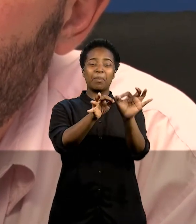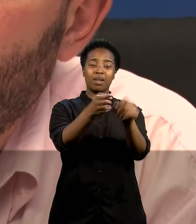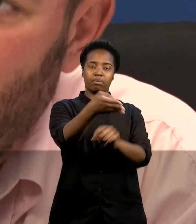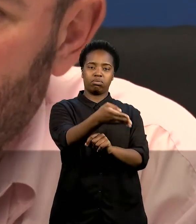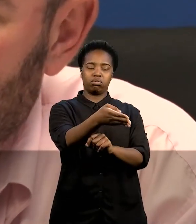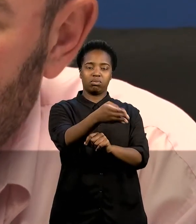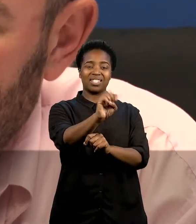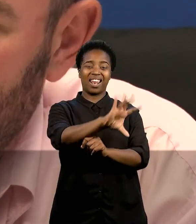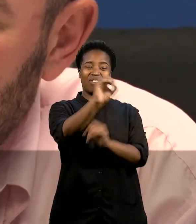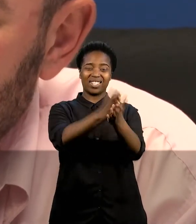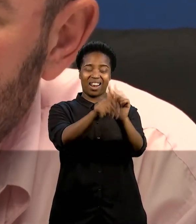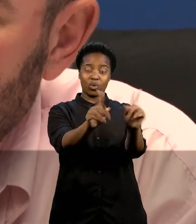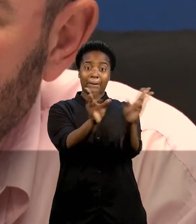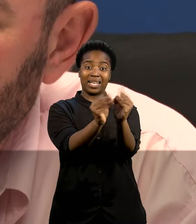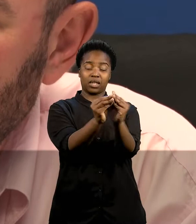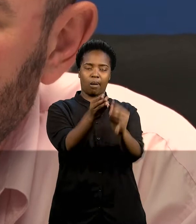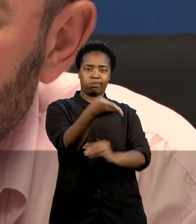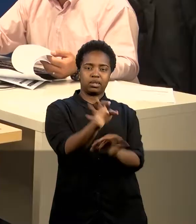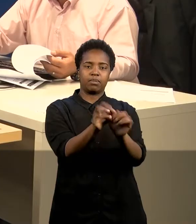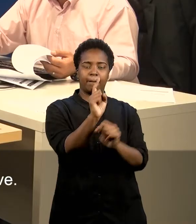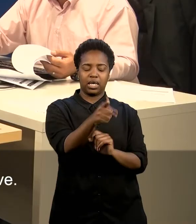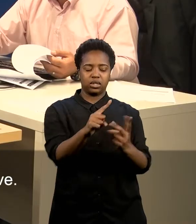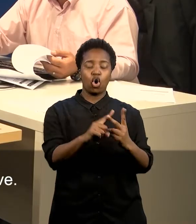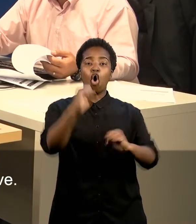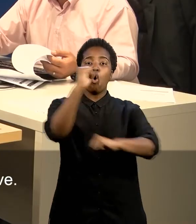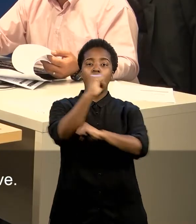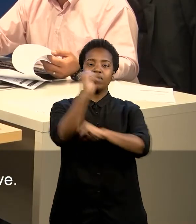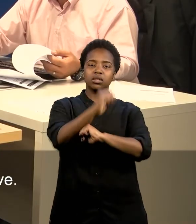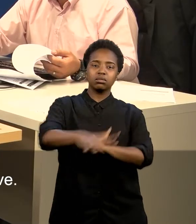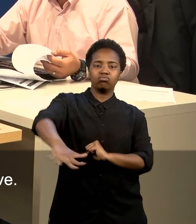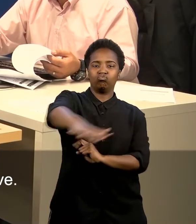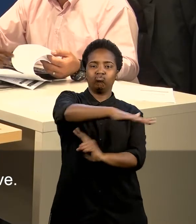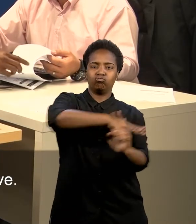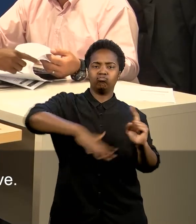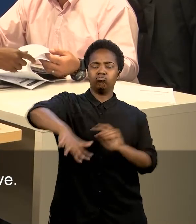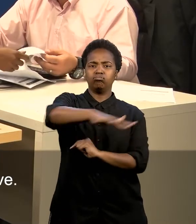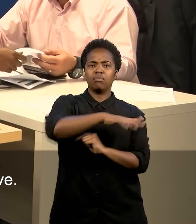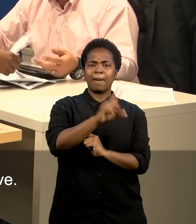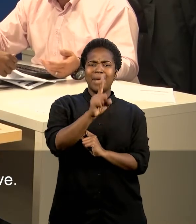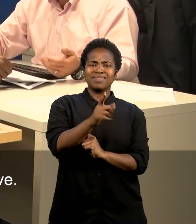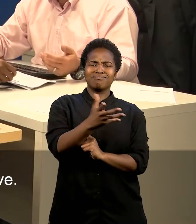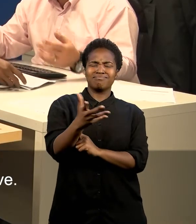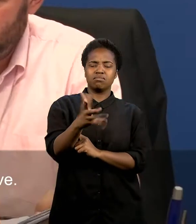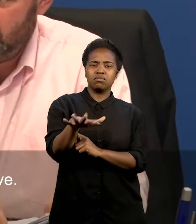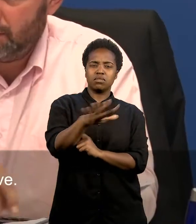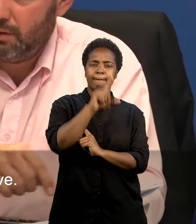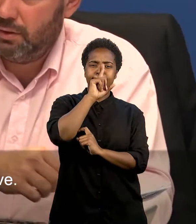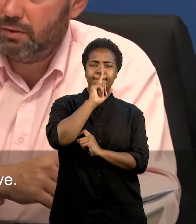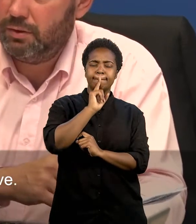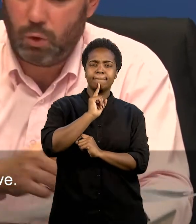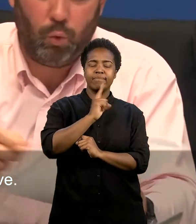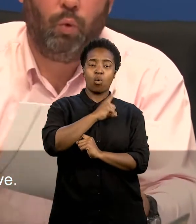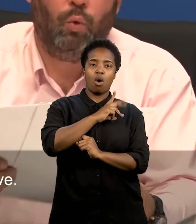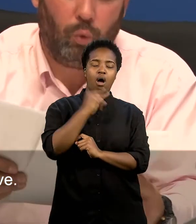African Sign Language interpreter present at meetings. The office environment should also